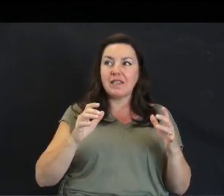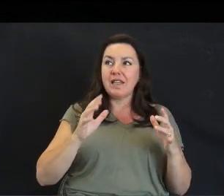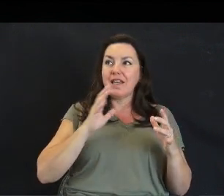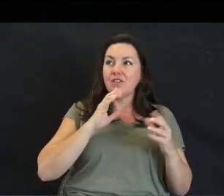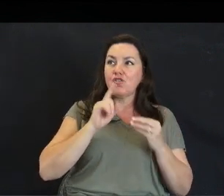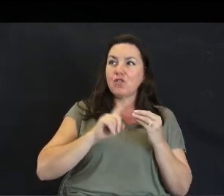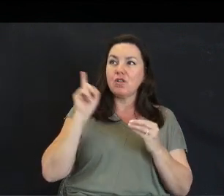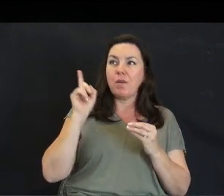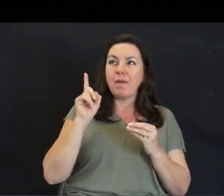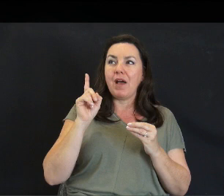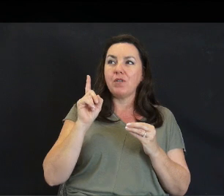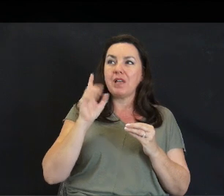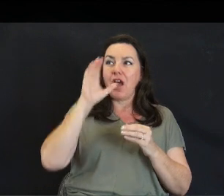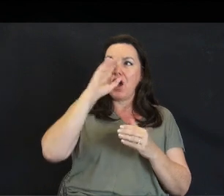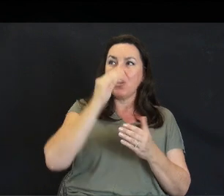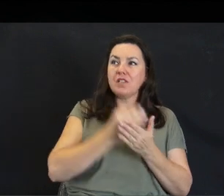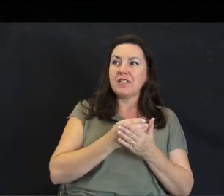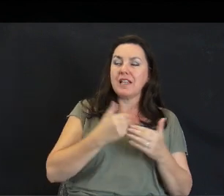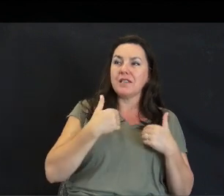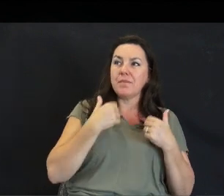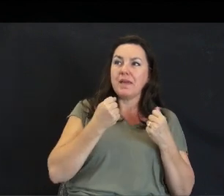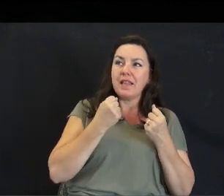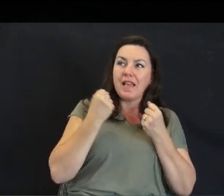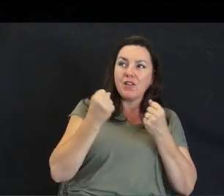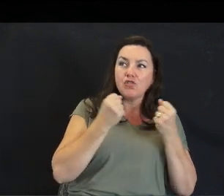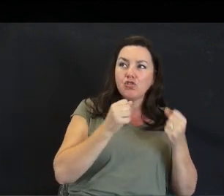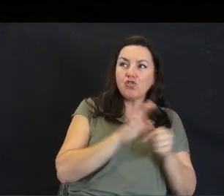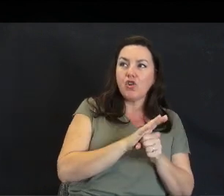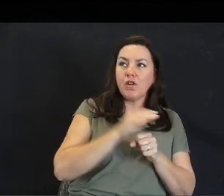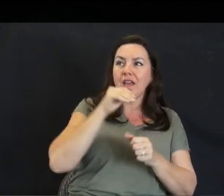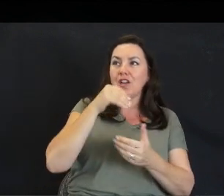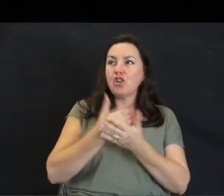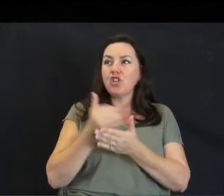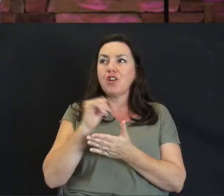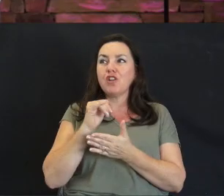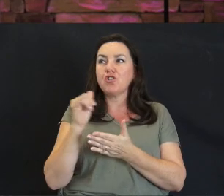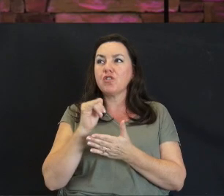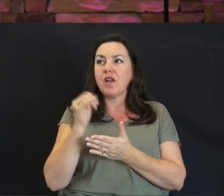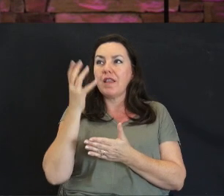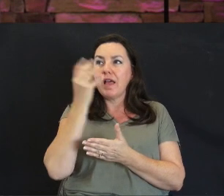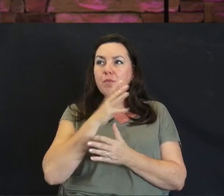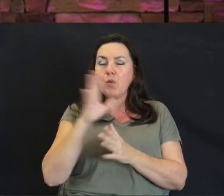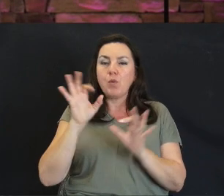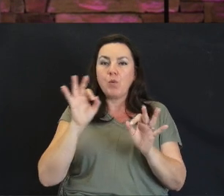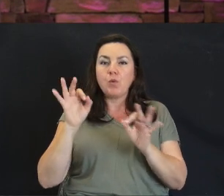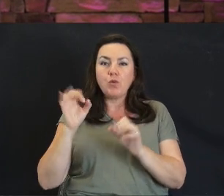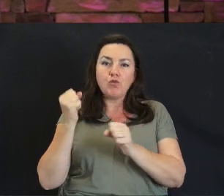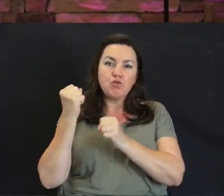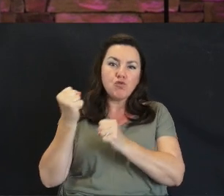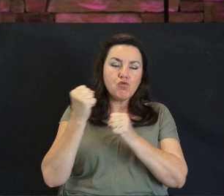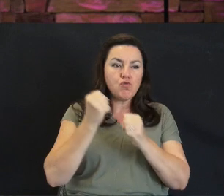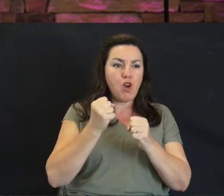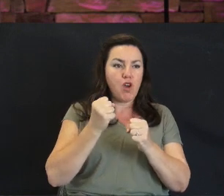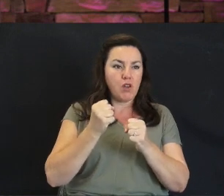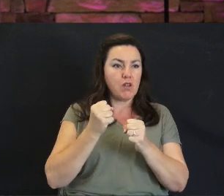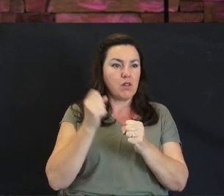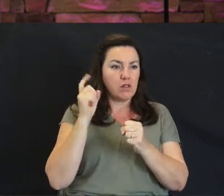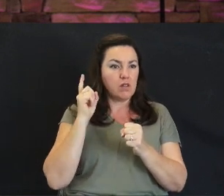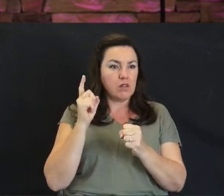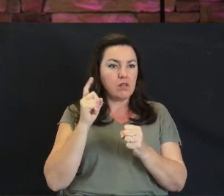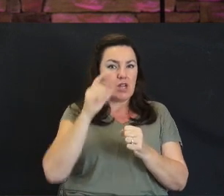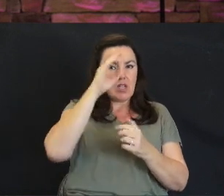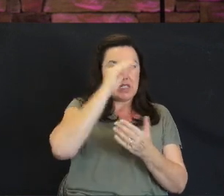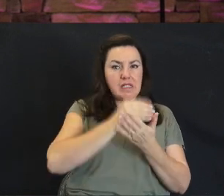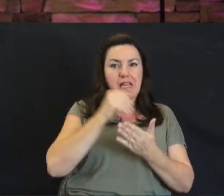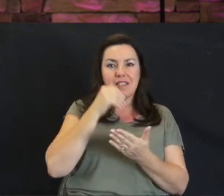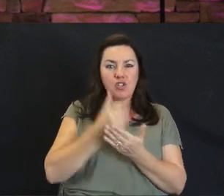the structure Of a palace Okay So that's what we learn A blessed nation Has strong sons And daughters Listen